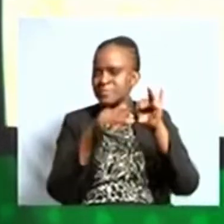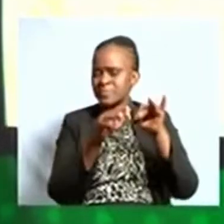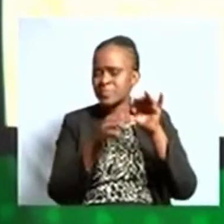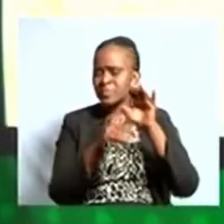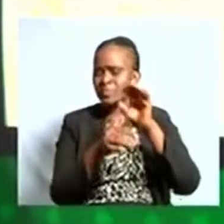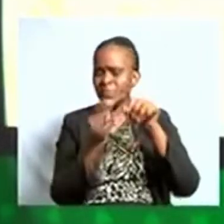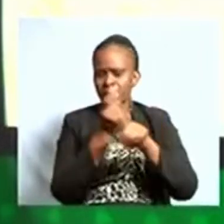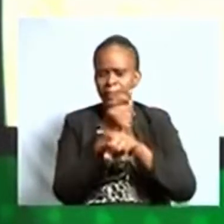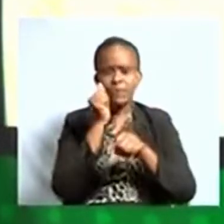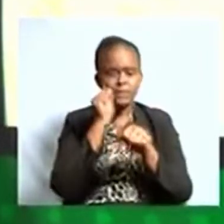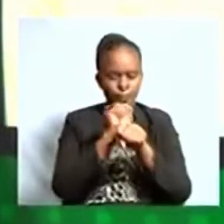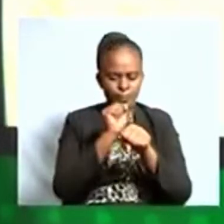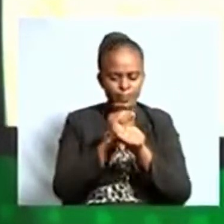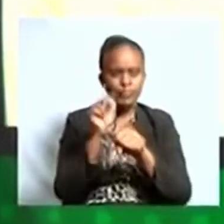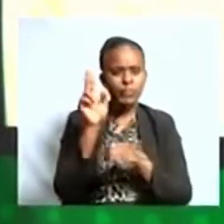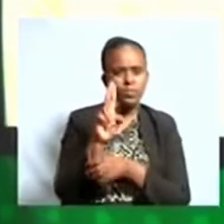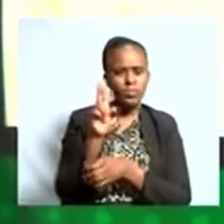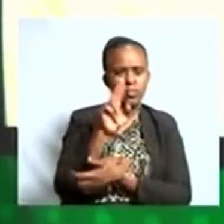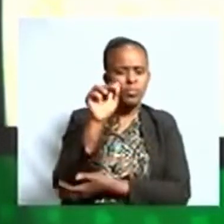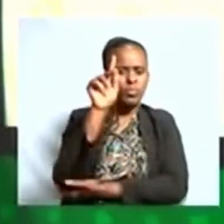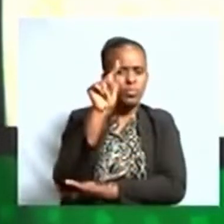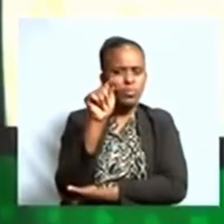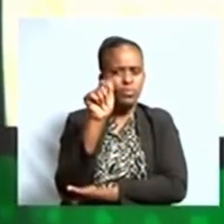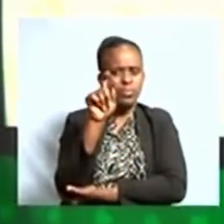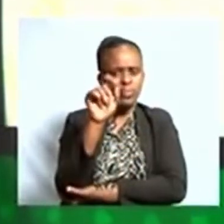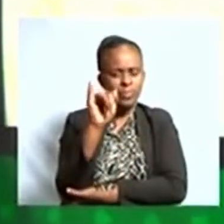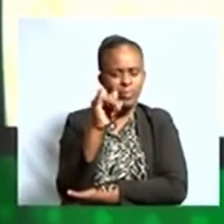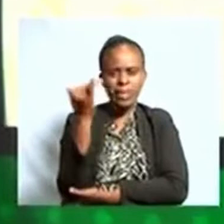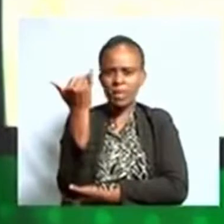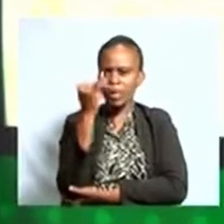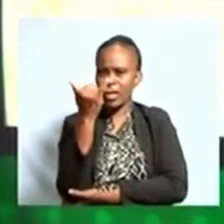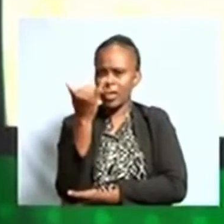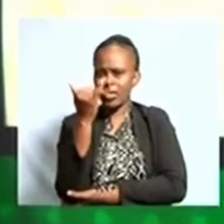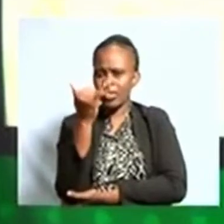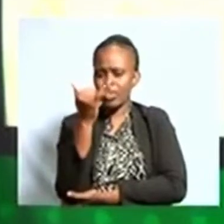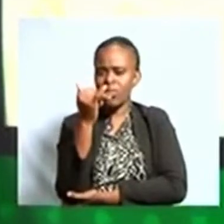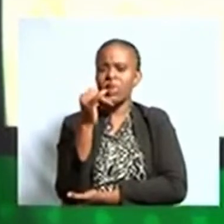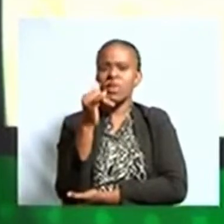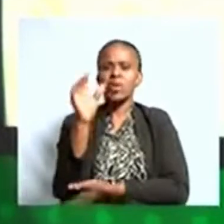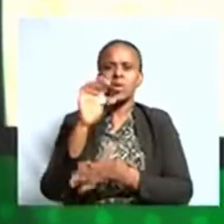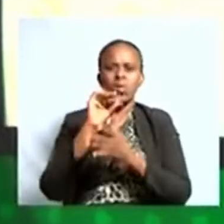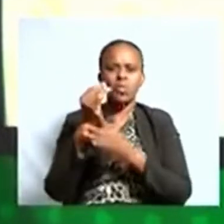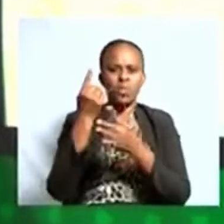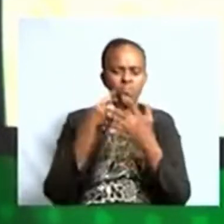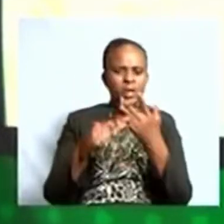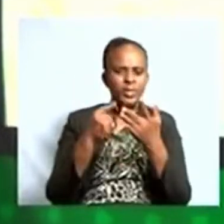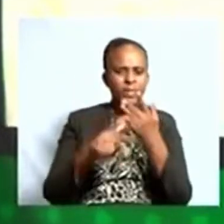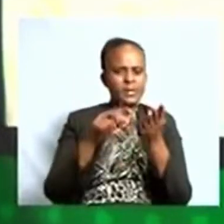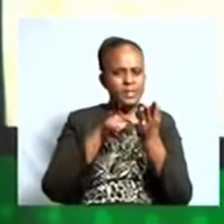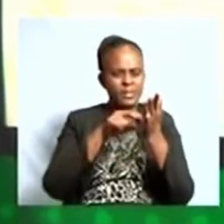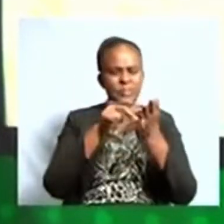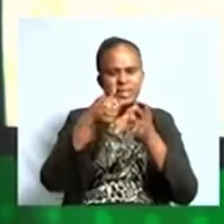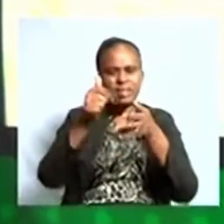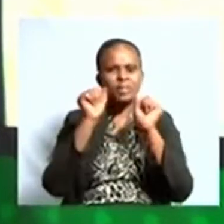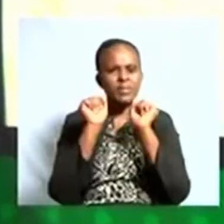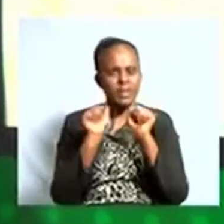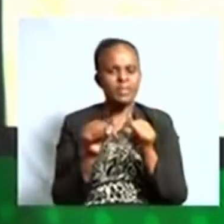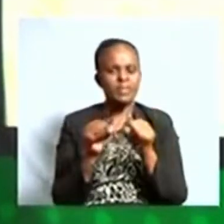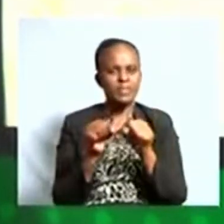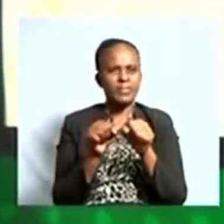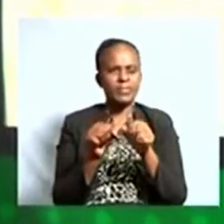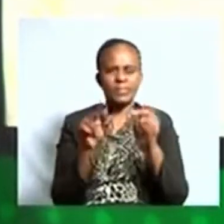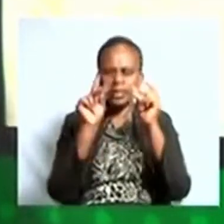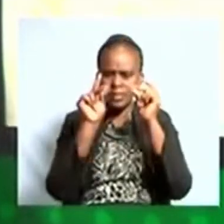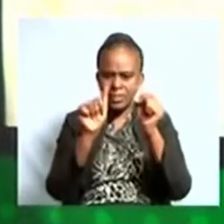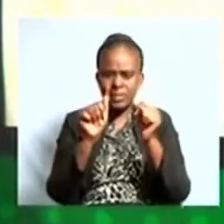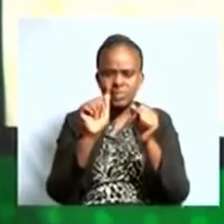from work, you are using a taxi, you are using Yango, or whatever mode of transport, you must be able to get to